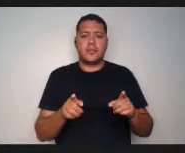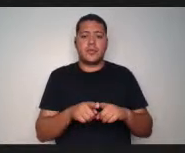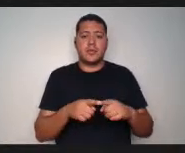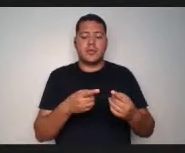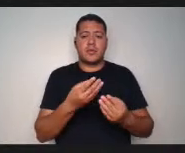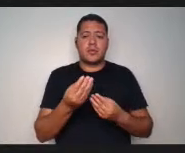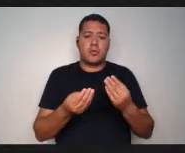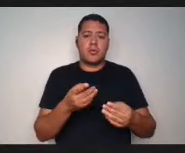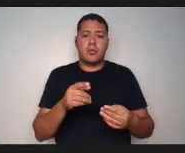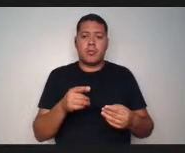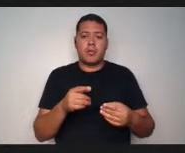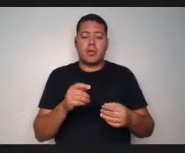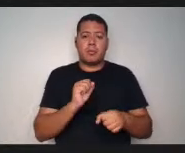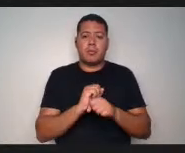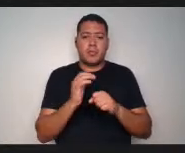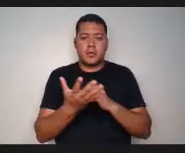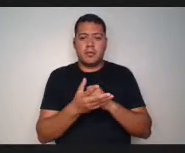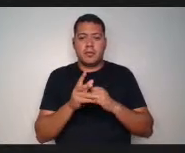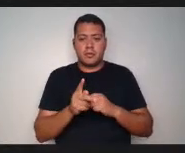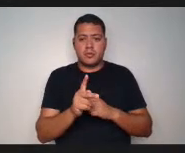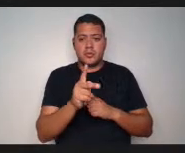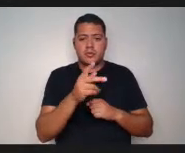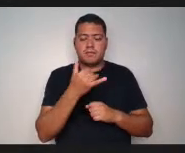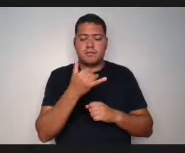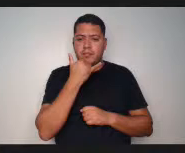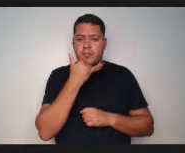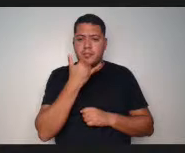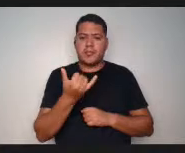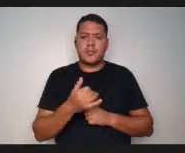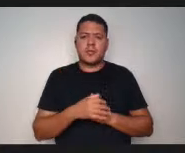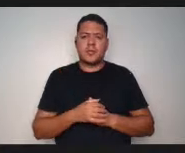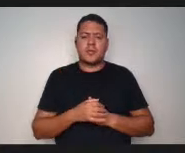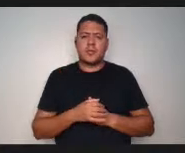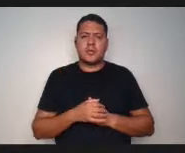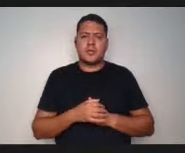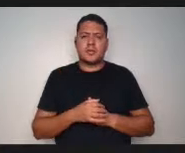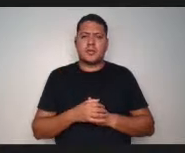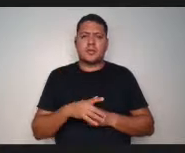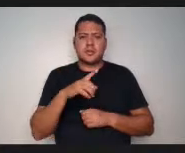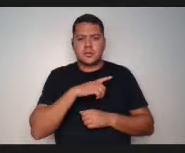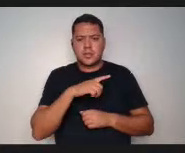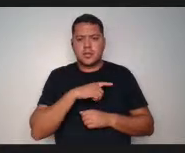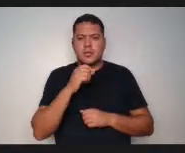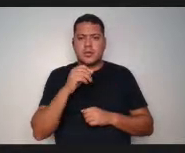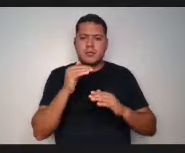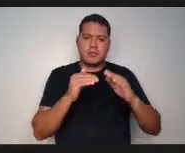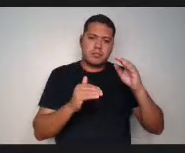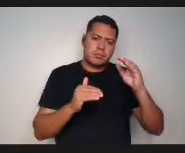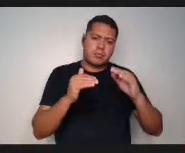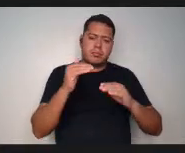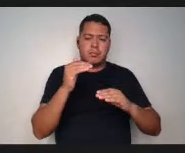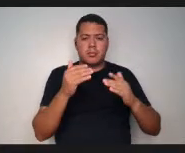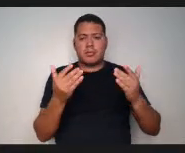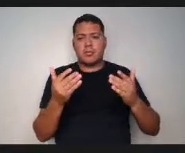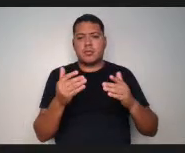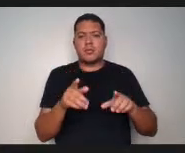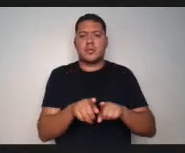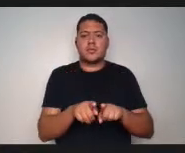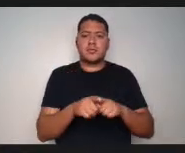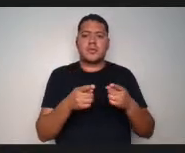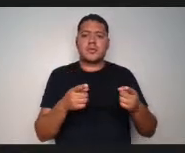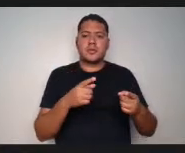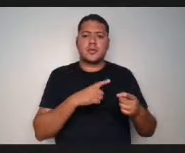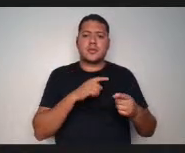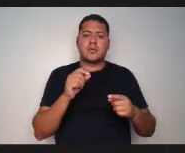me, there were more increases in job demands and workload as staff shortages increased. And staffing